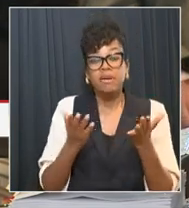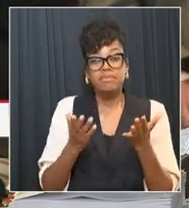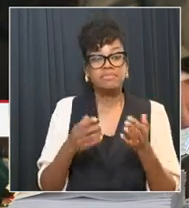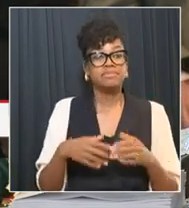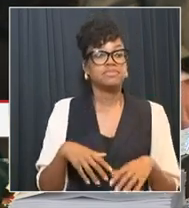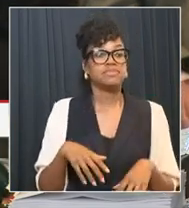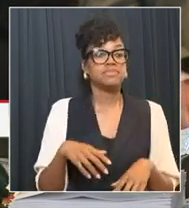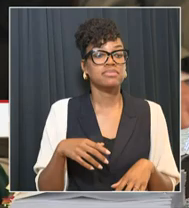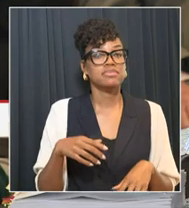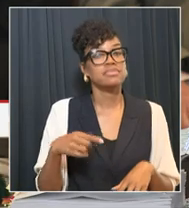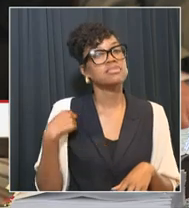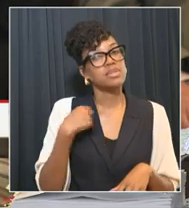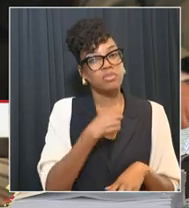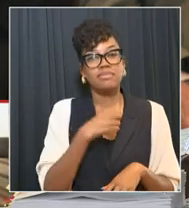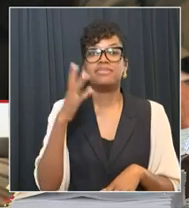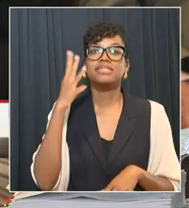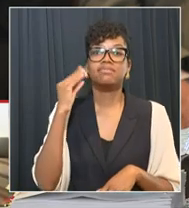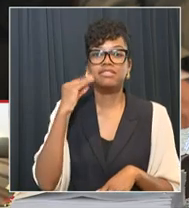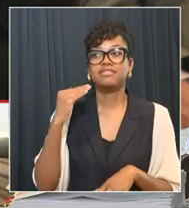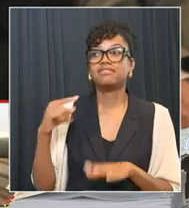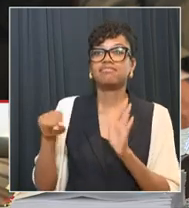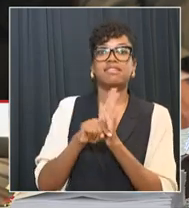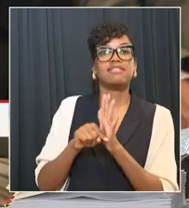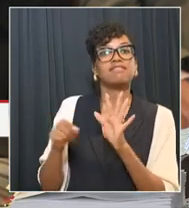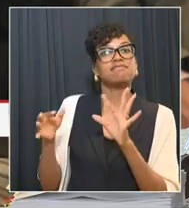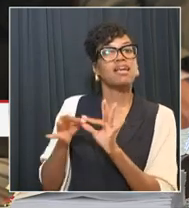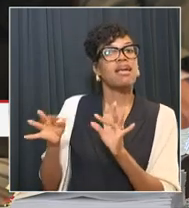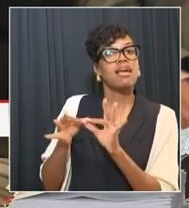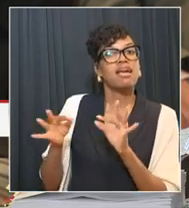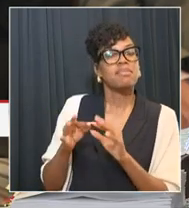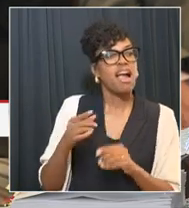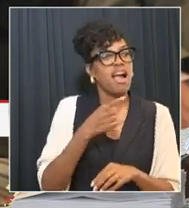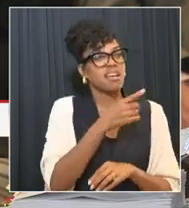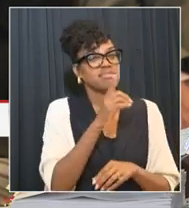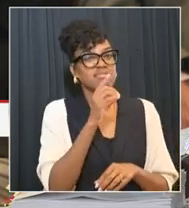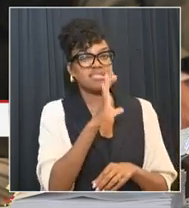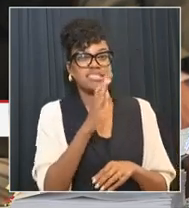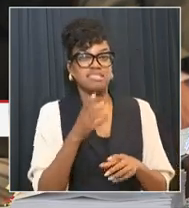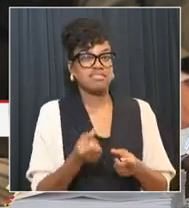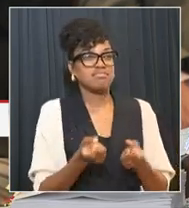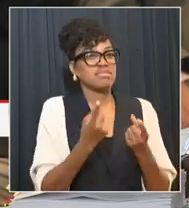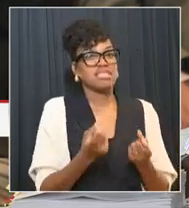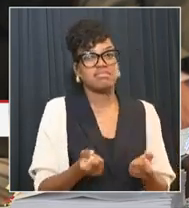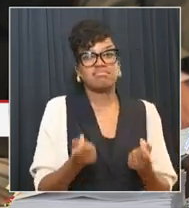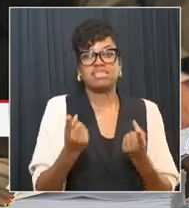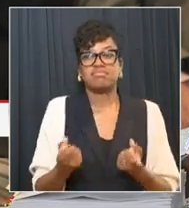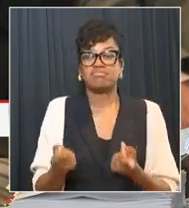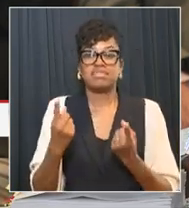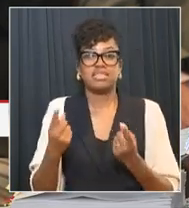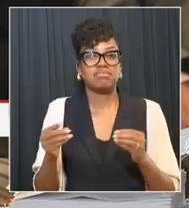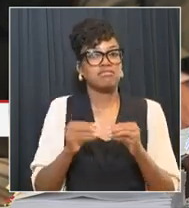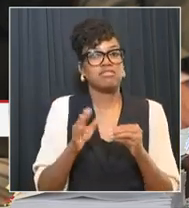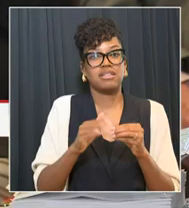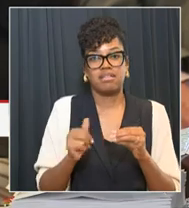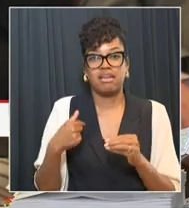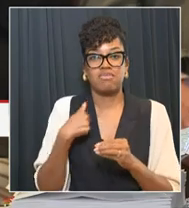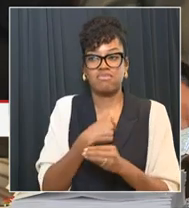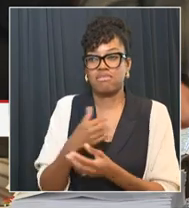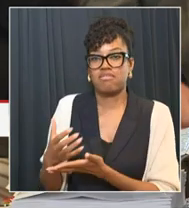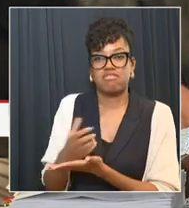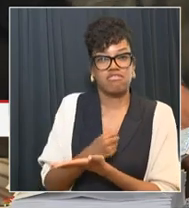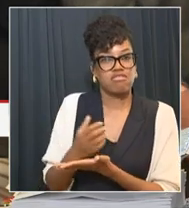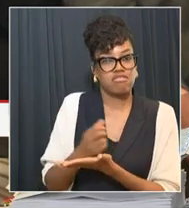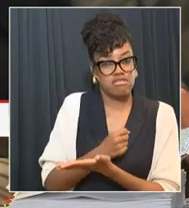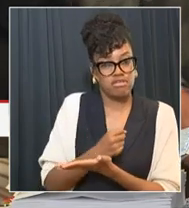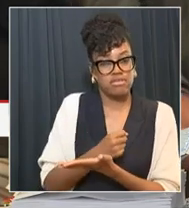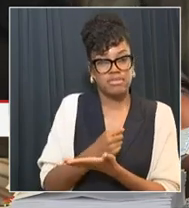we've been criticized before for spending money, spending more money than what was coming in a